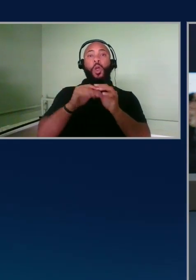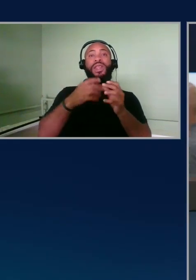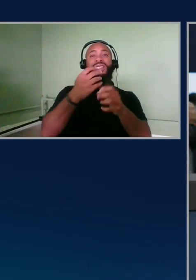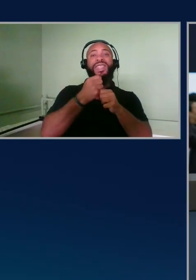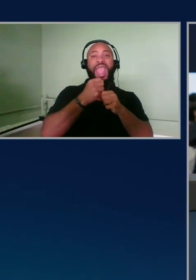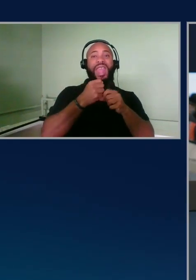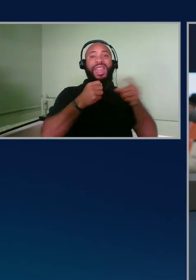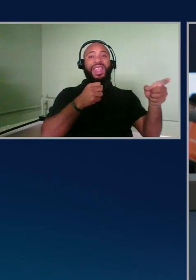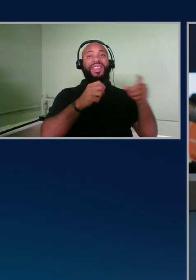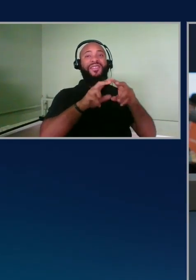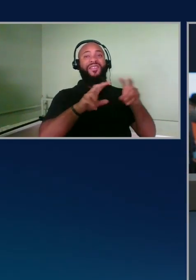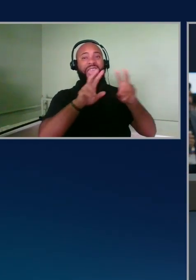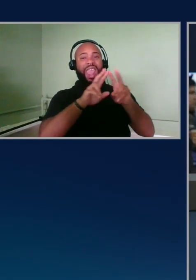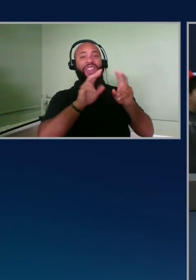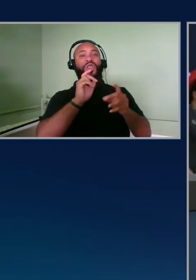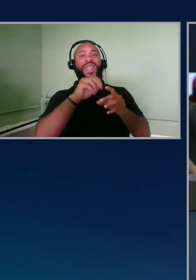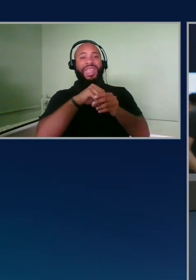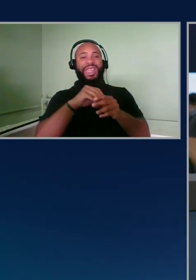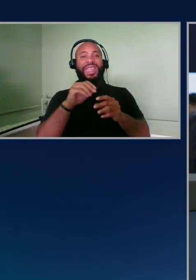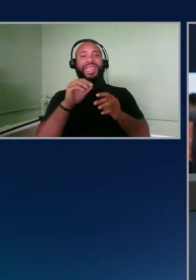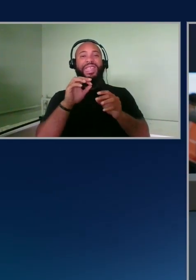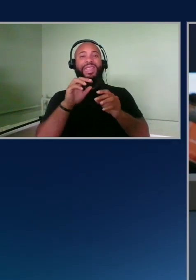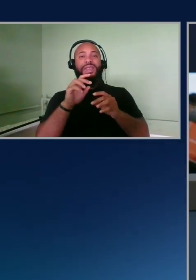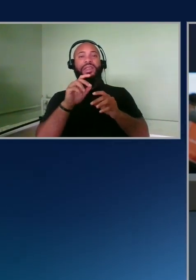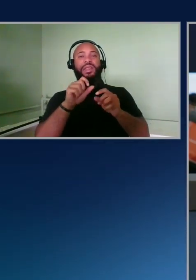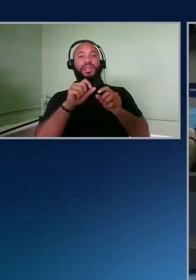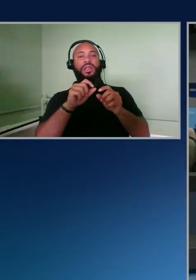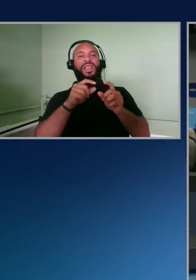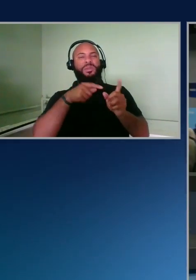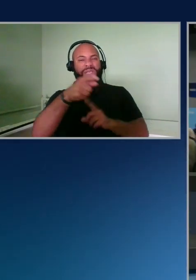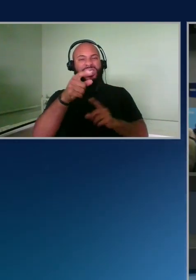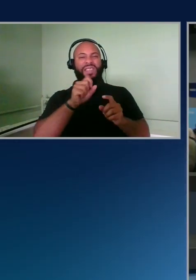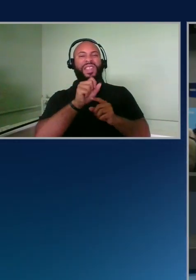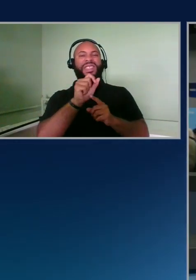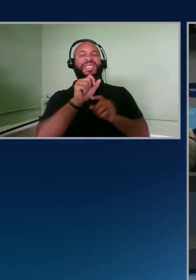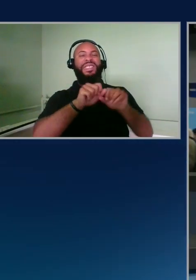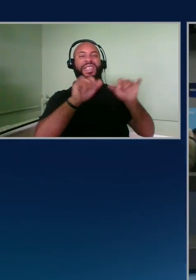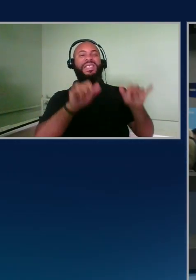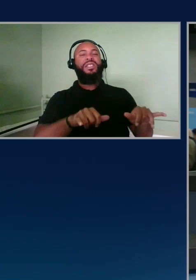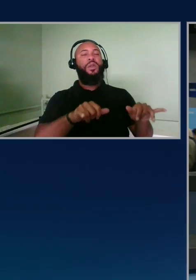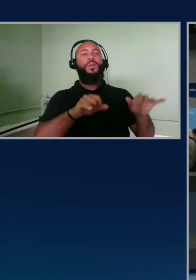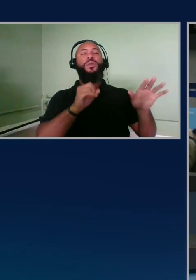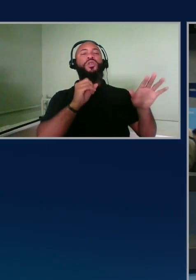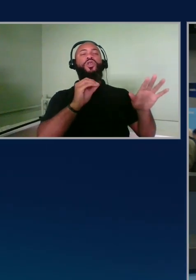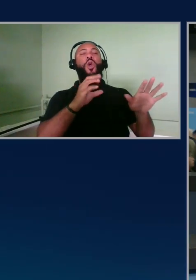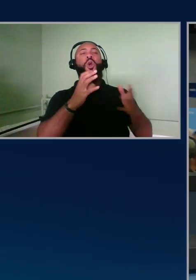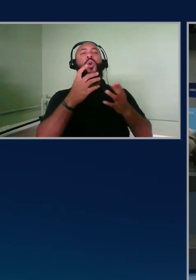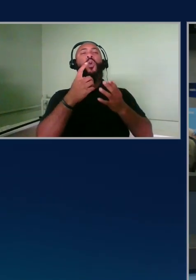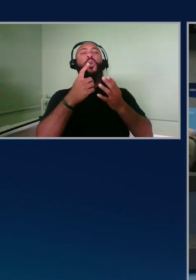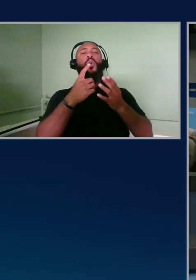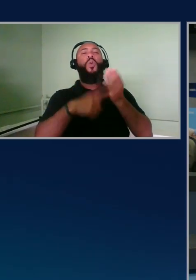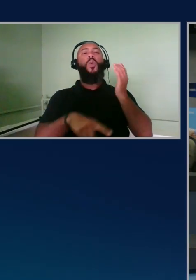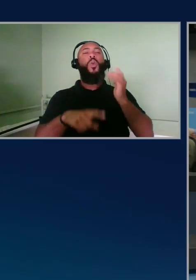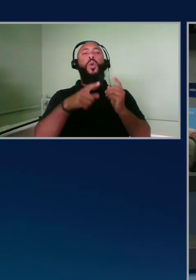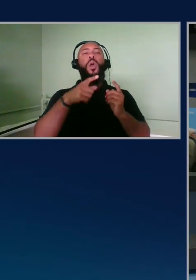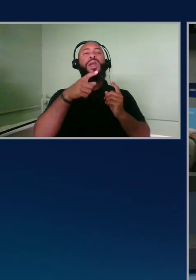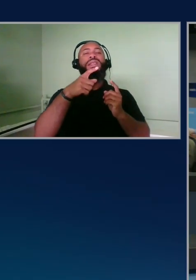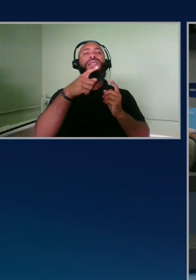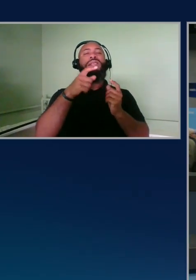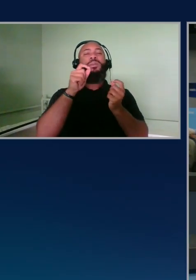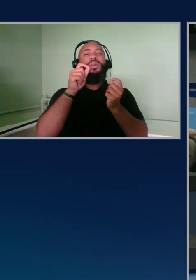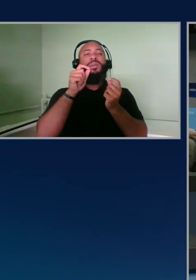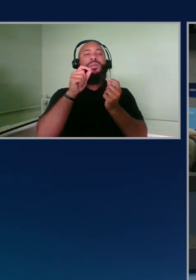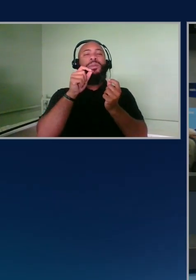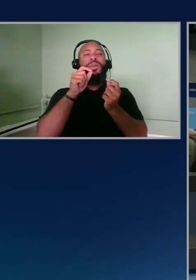all were building the zero ETL integration, what were the challenges you were thinking of that you wanted to solve for customers building these data in motion